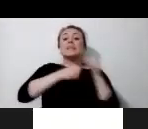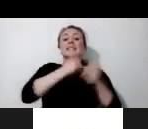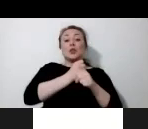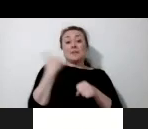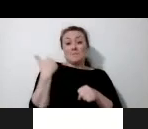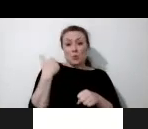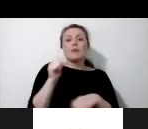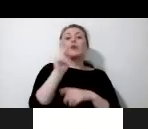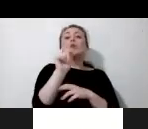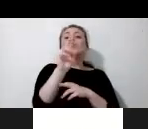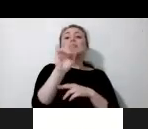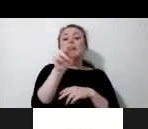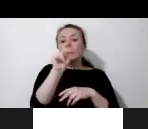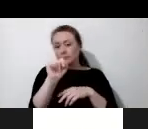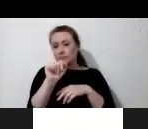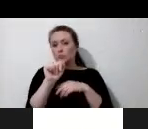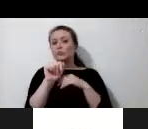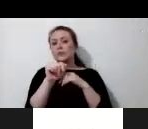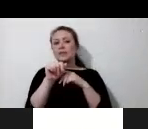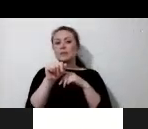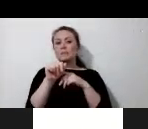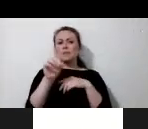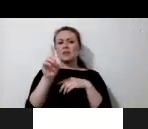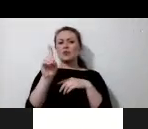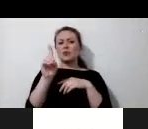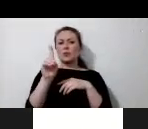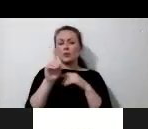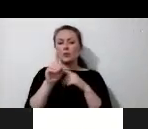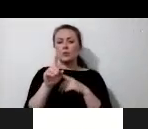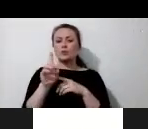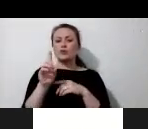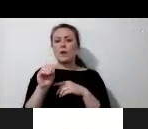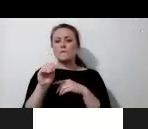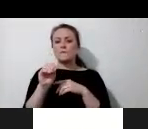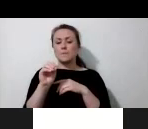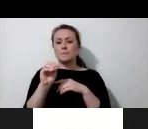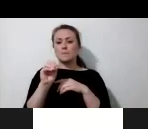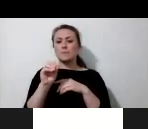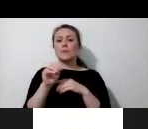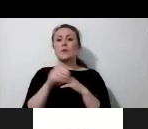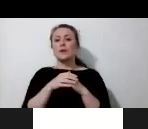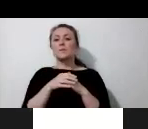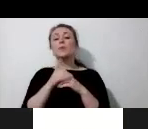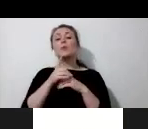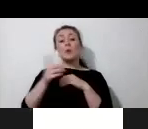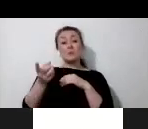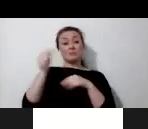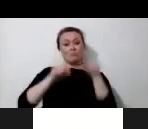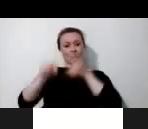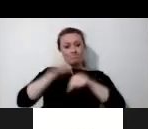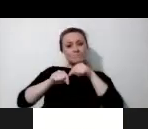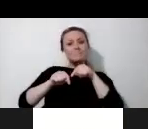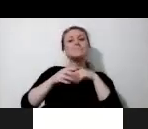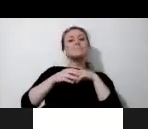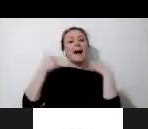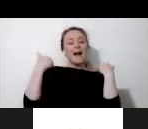and Dauberth. One thing I try to do for both Peru and Ghana is when I go back, we have an alumni luncheon